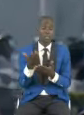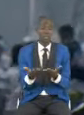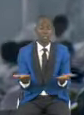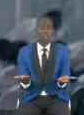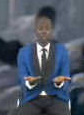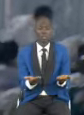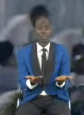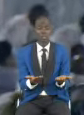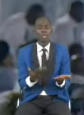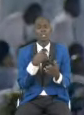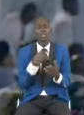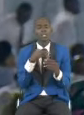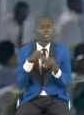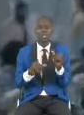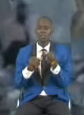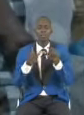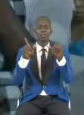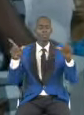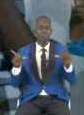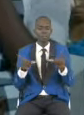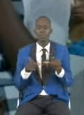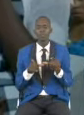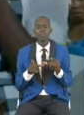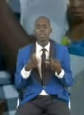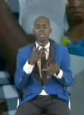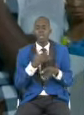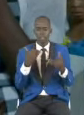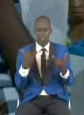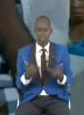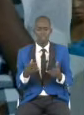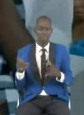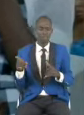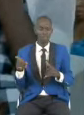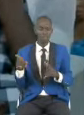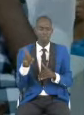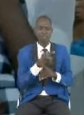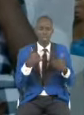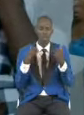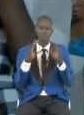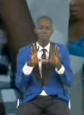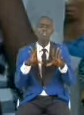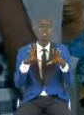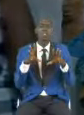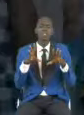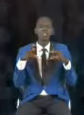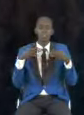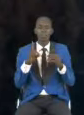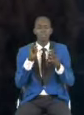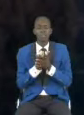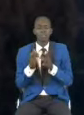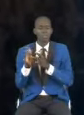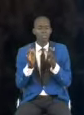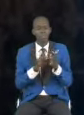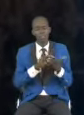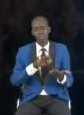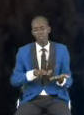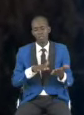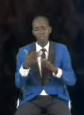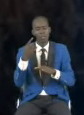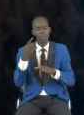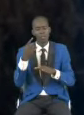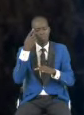every location. And now they have accepted that Jesus died for them